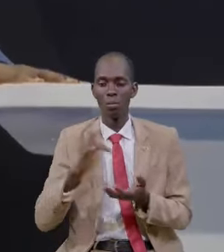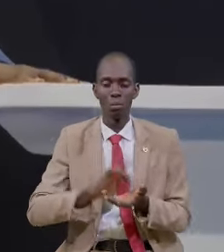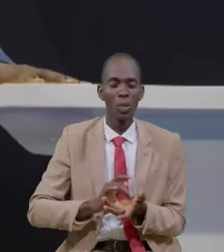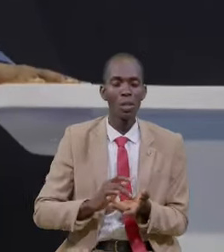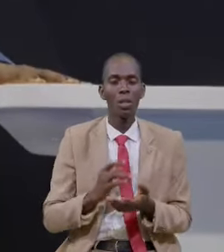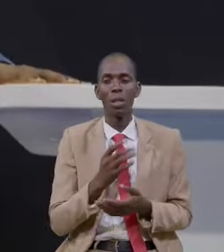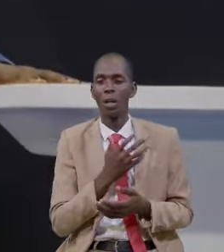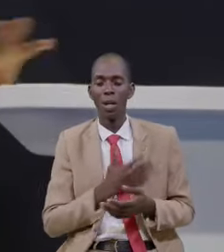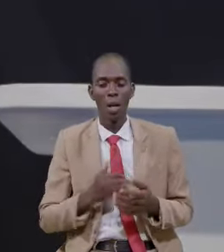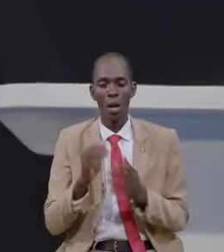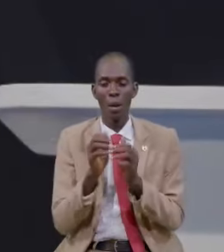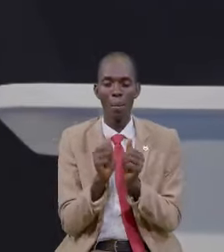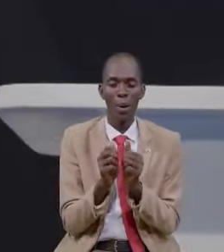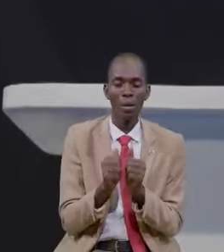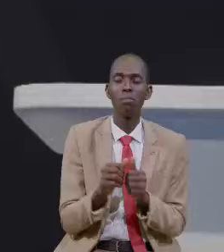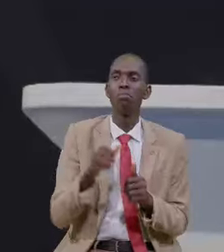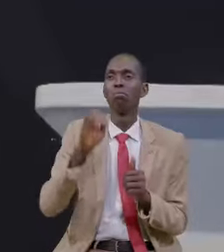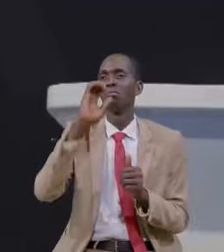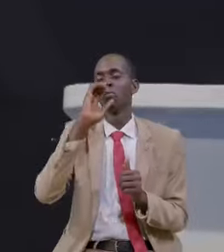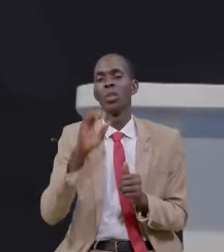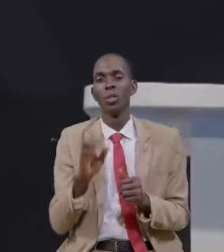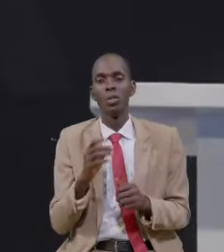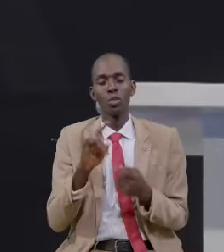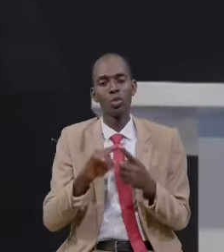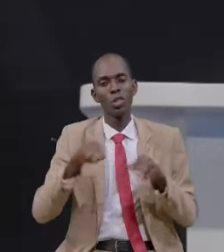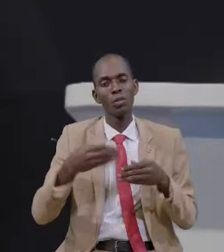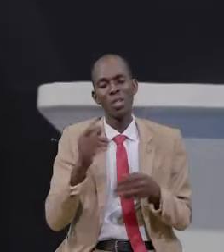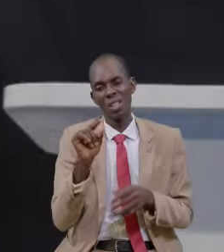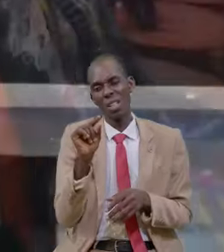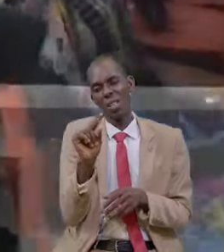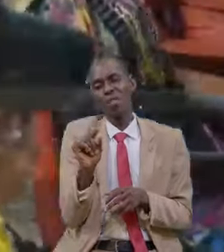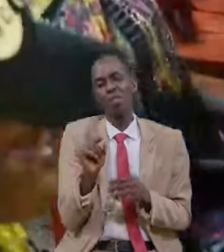swallow it, and then you have a little relief because you cannot